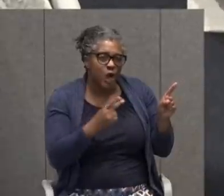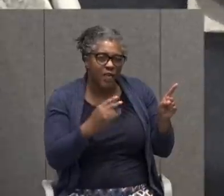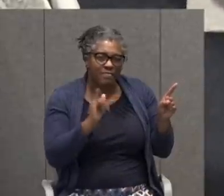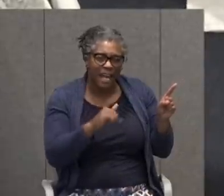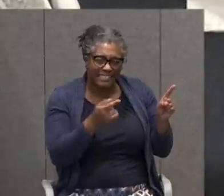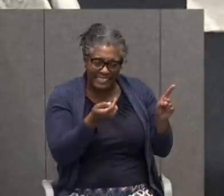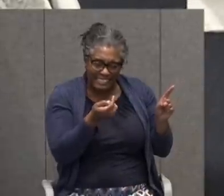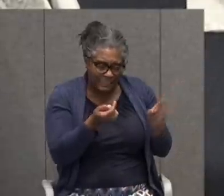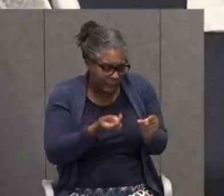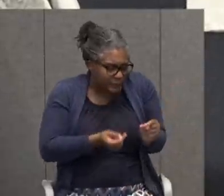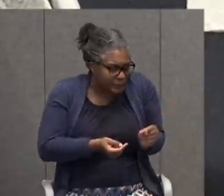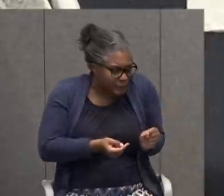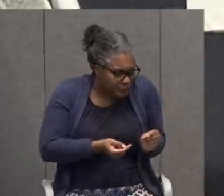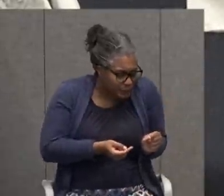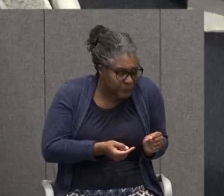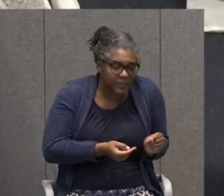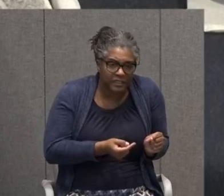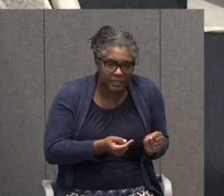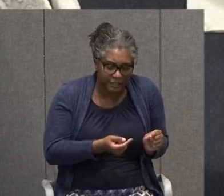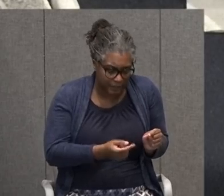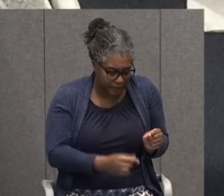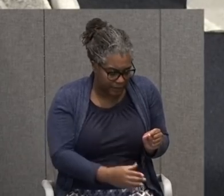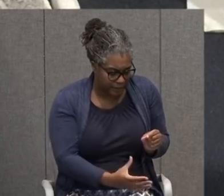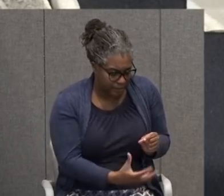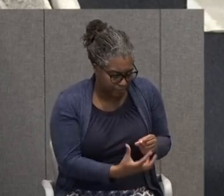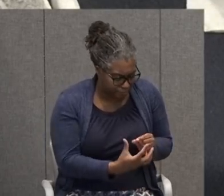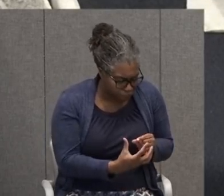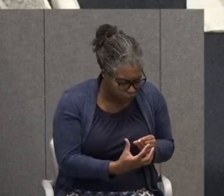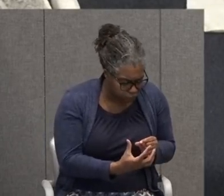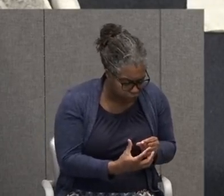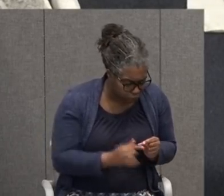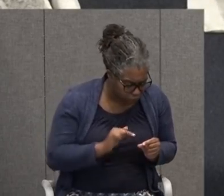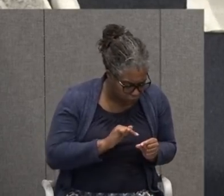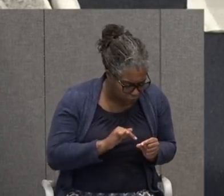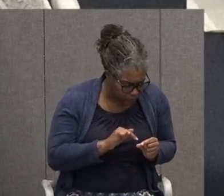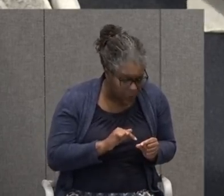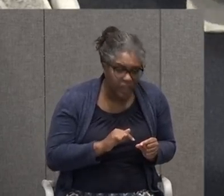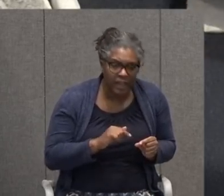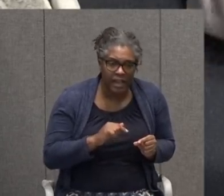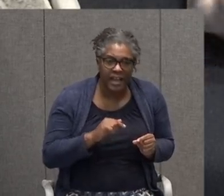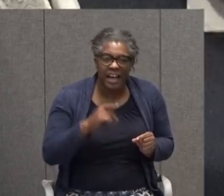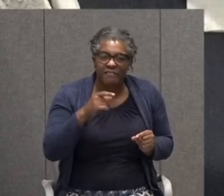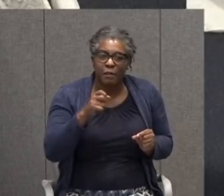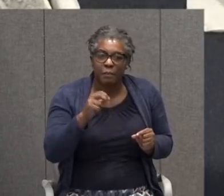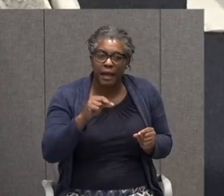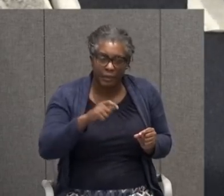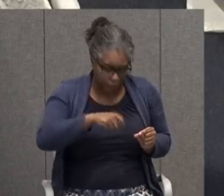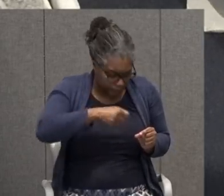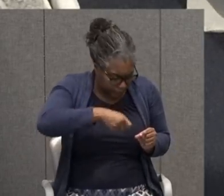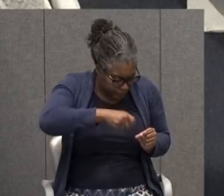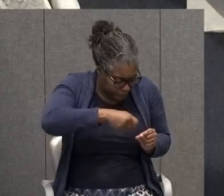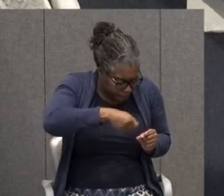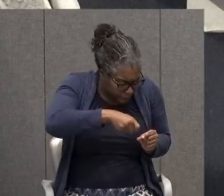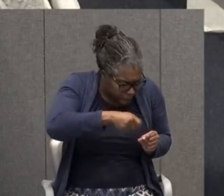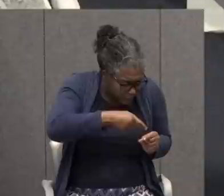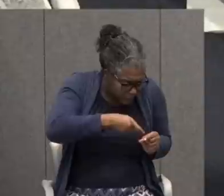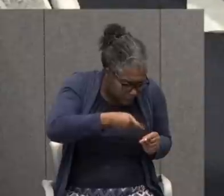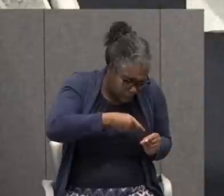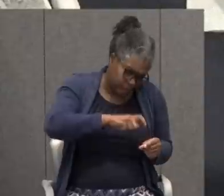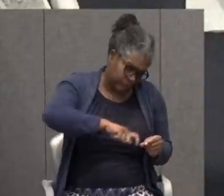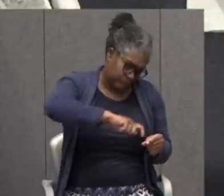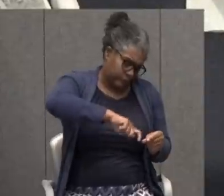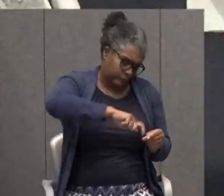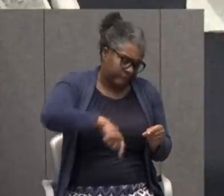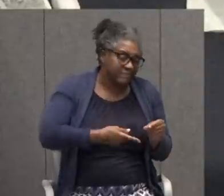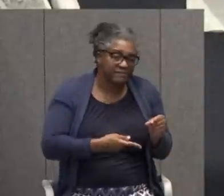so I took a pen and I kind of dug him up out of the ground. And the top came off, and behind and underneath it was